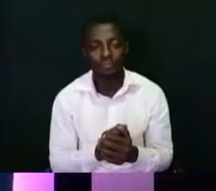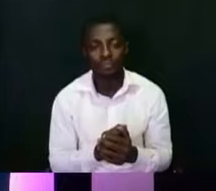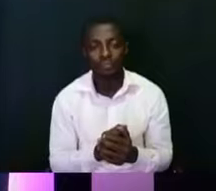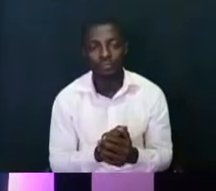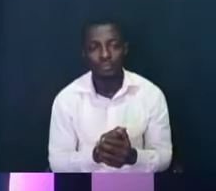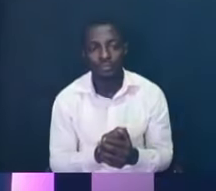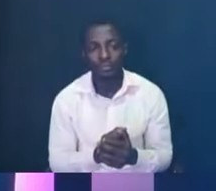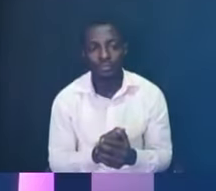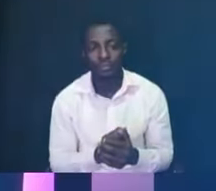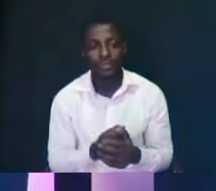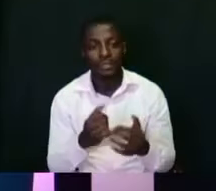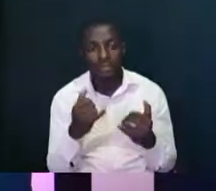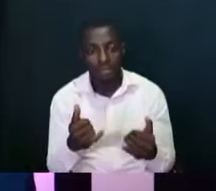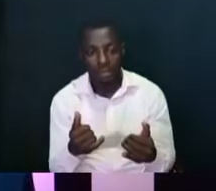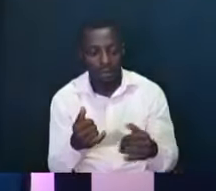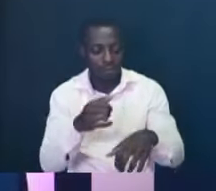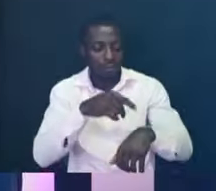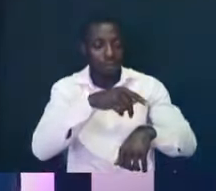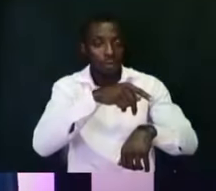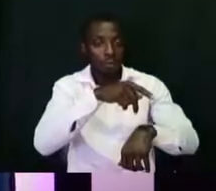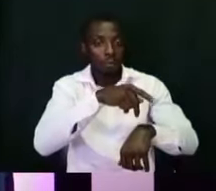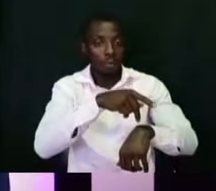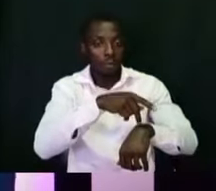from his farewell speech.